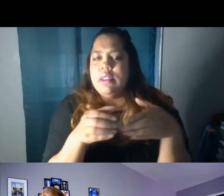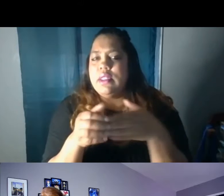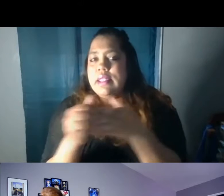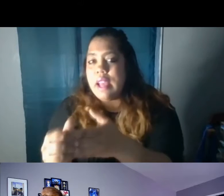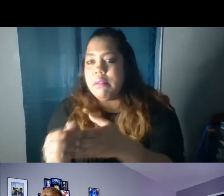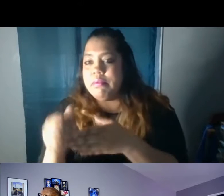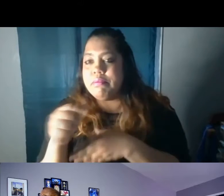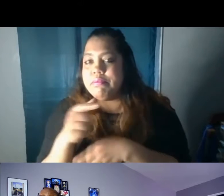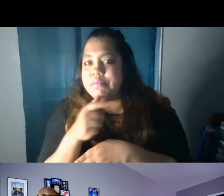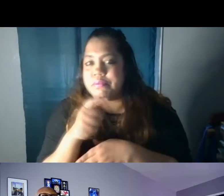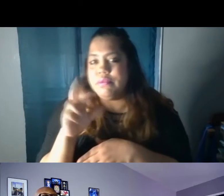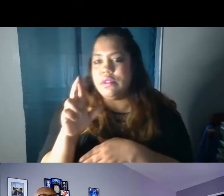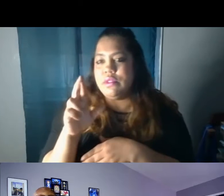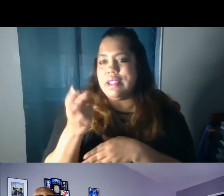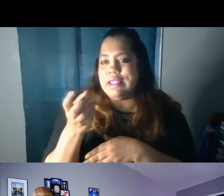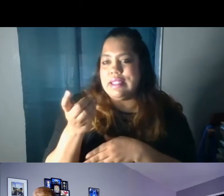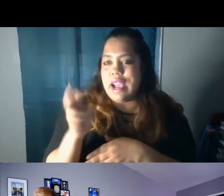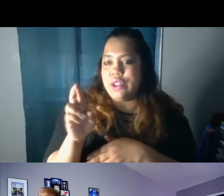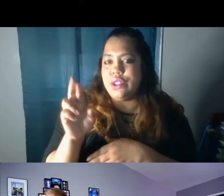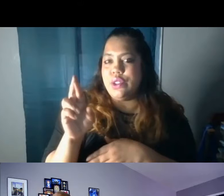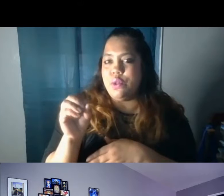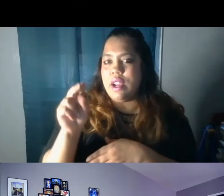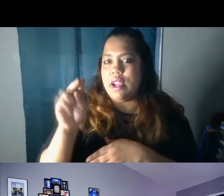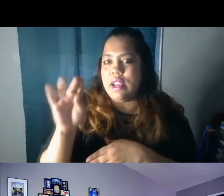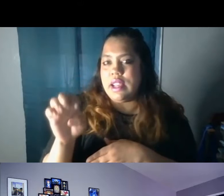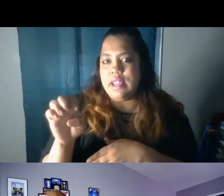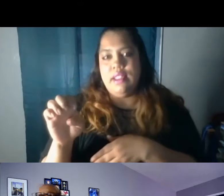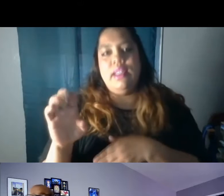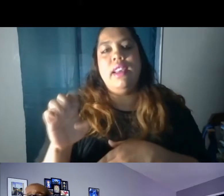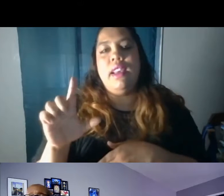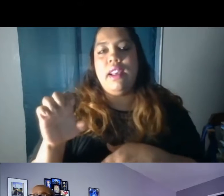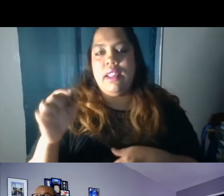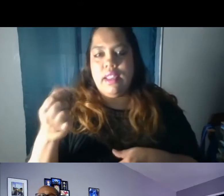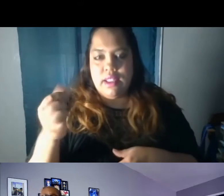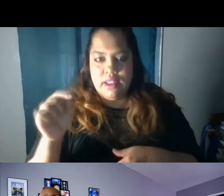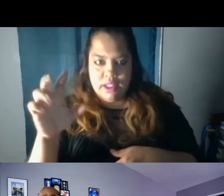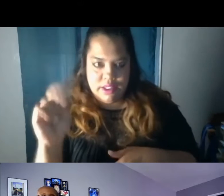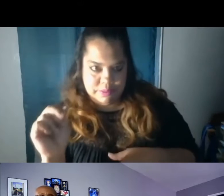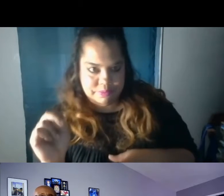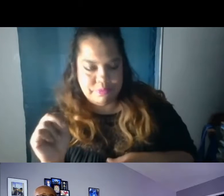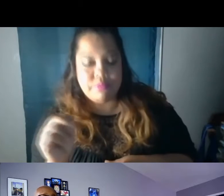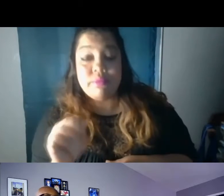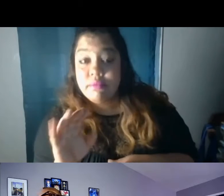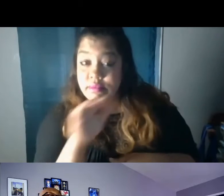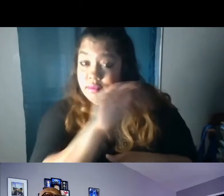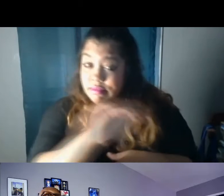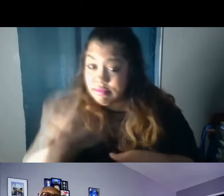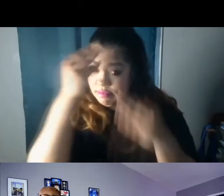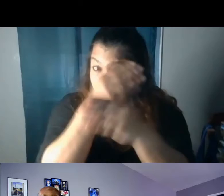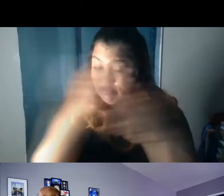The Discovery class is available online. Hey! Contact us at